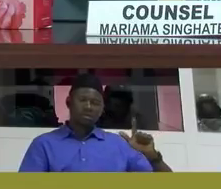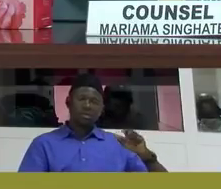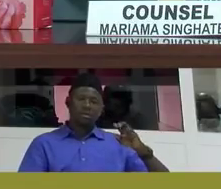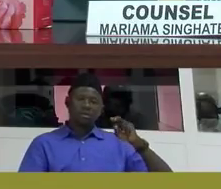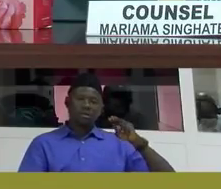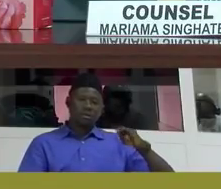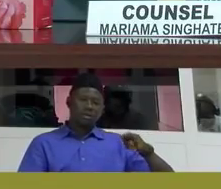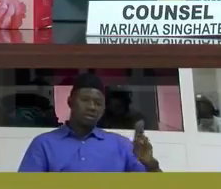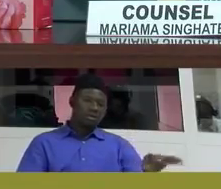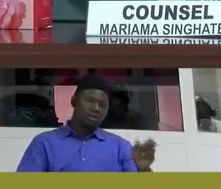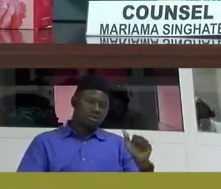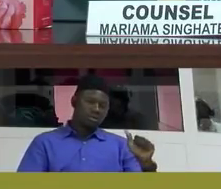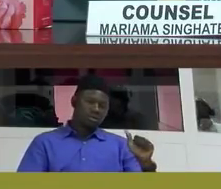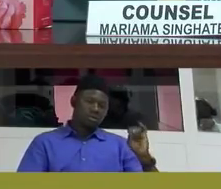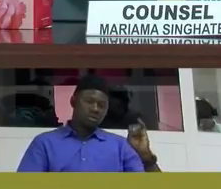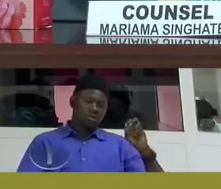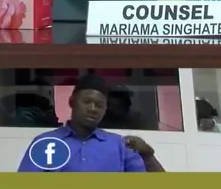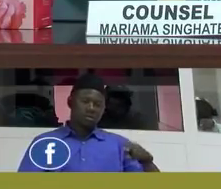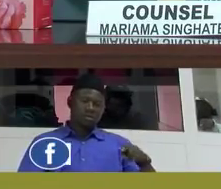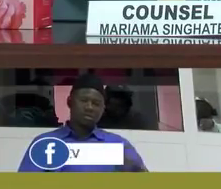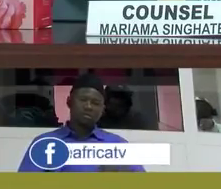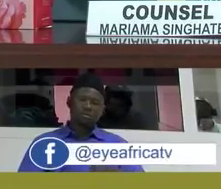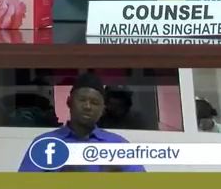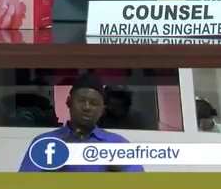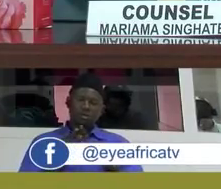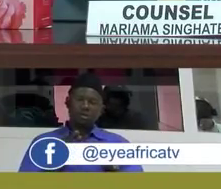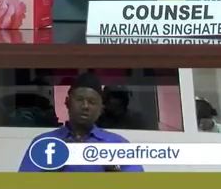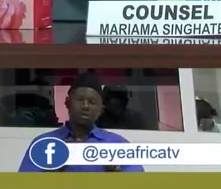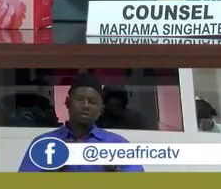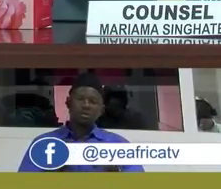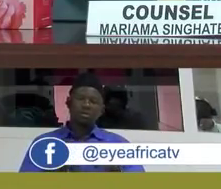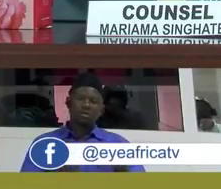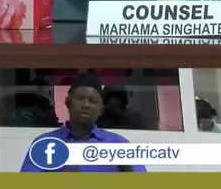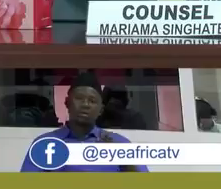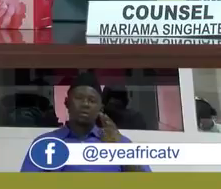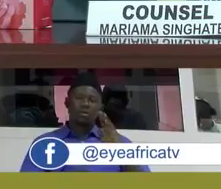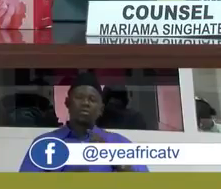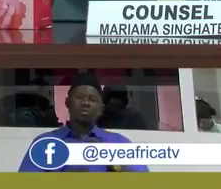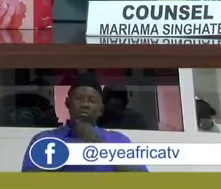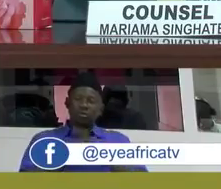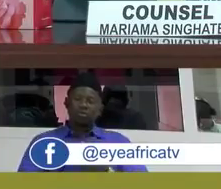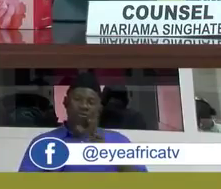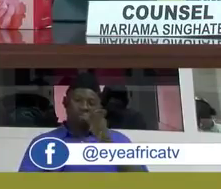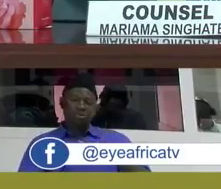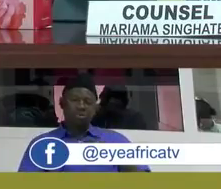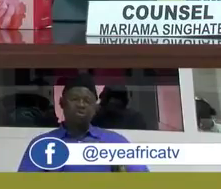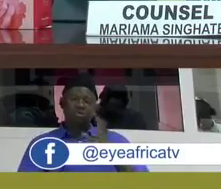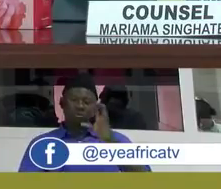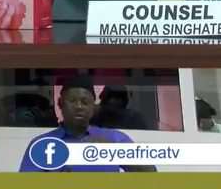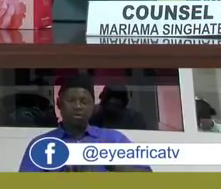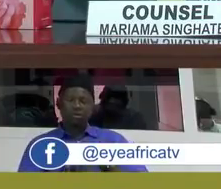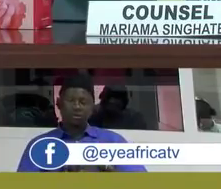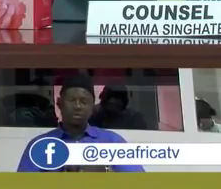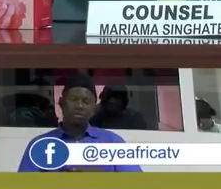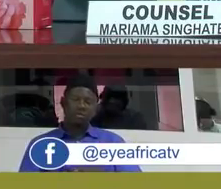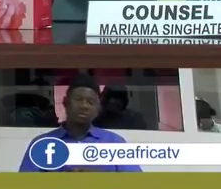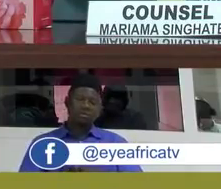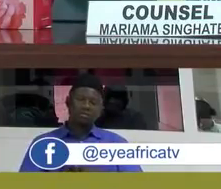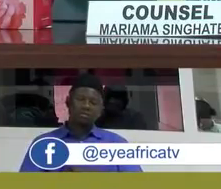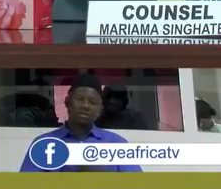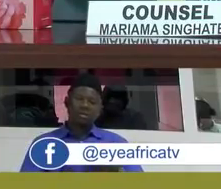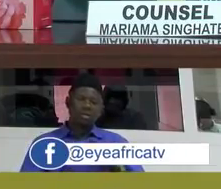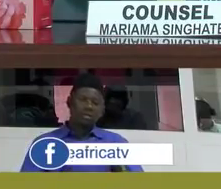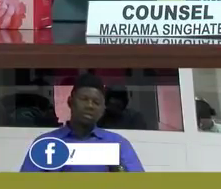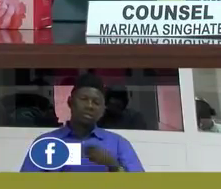Robert P. Ellison, Bishop of Banjul, and is this Monsignor, I think,